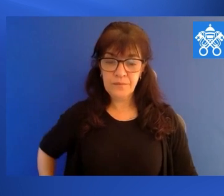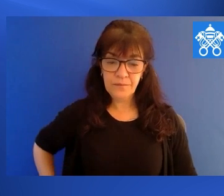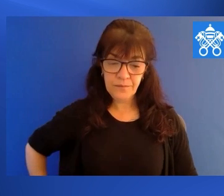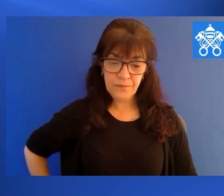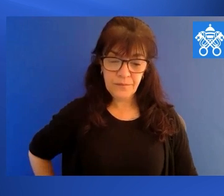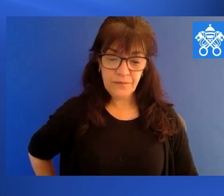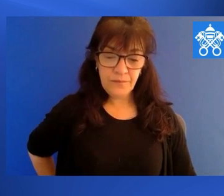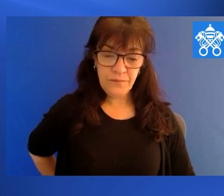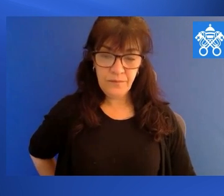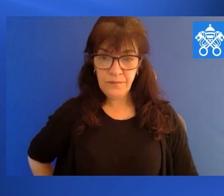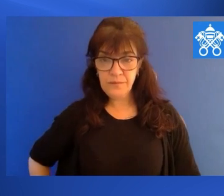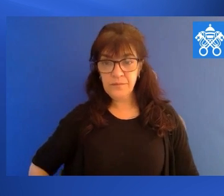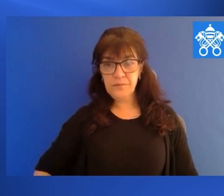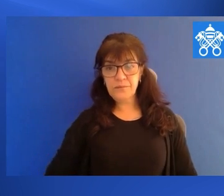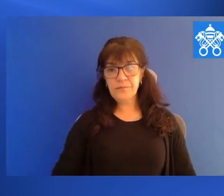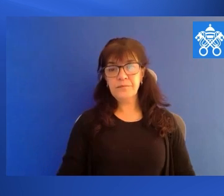fratello,